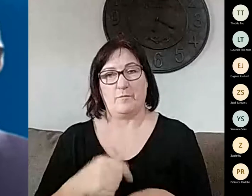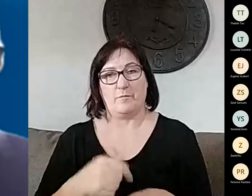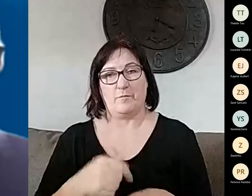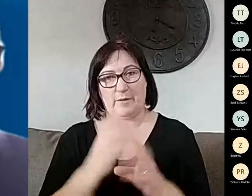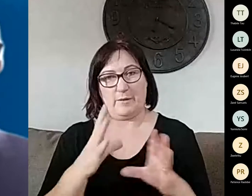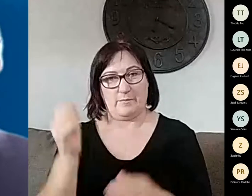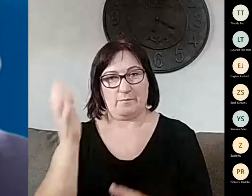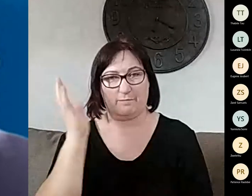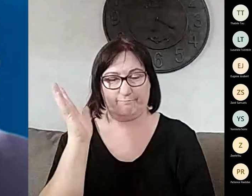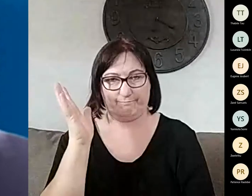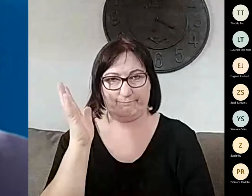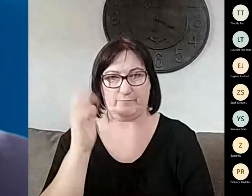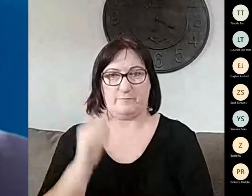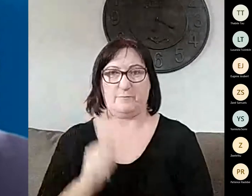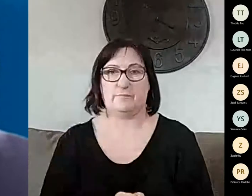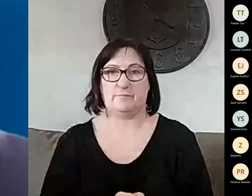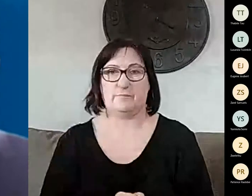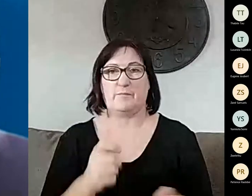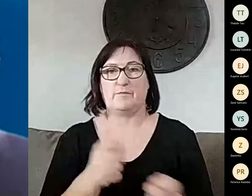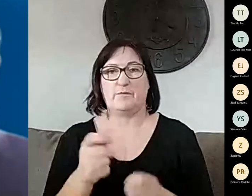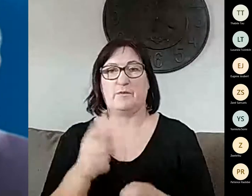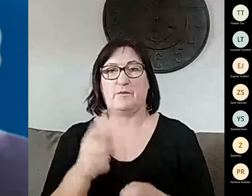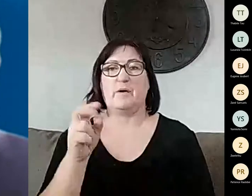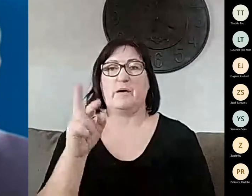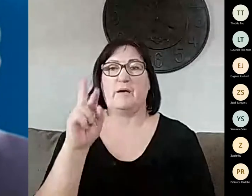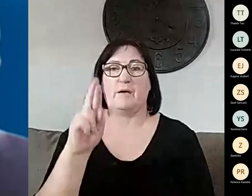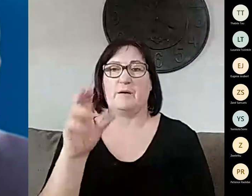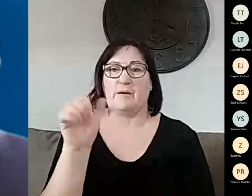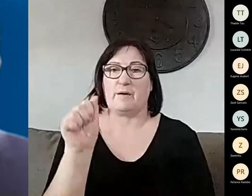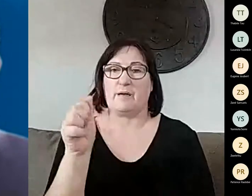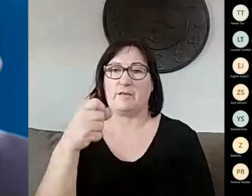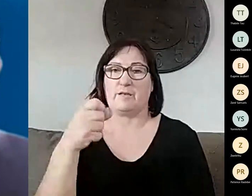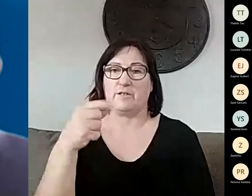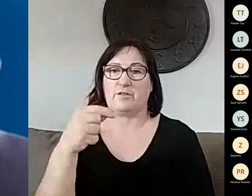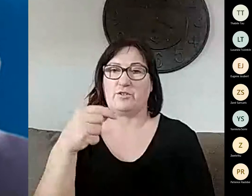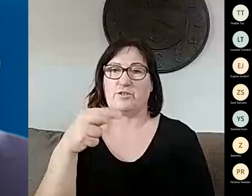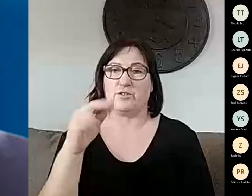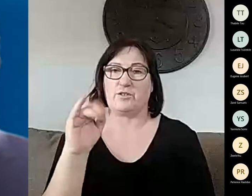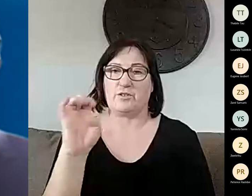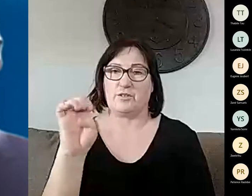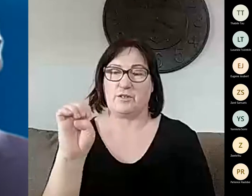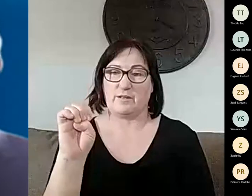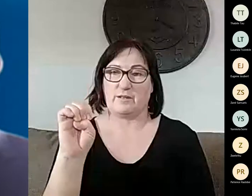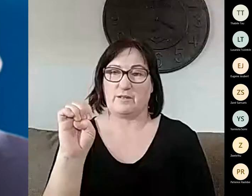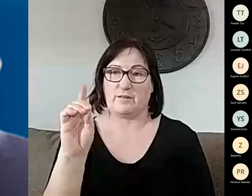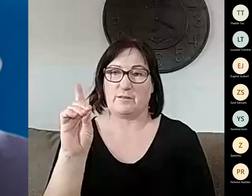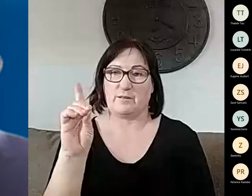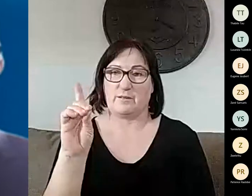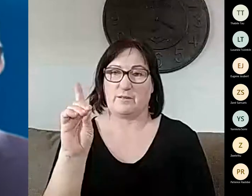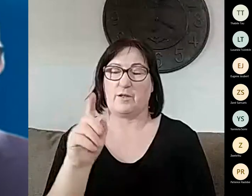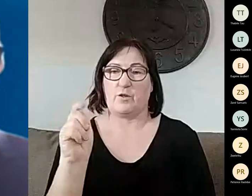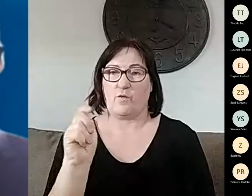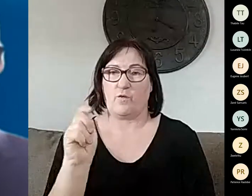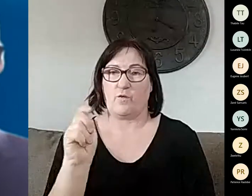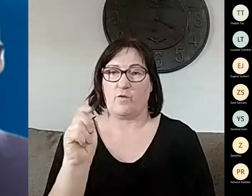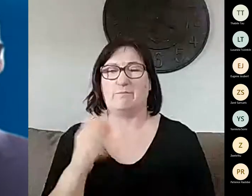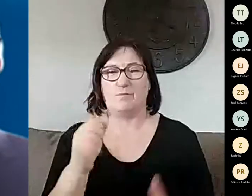Tofi. Rashid is the Deputy Director General in the Department of Economic Development and